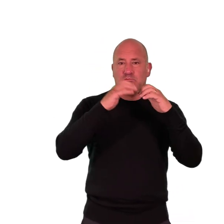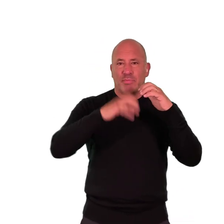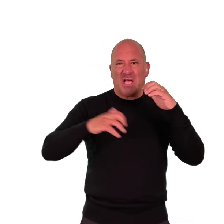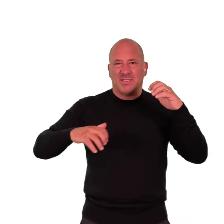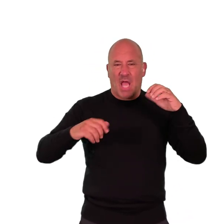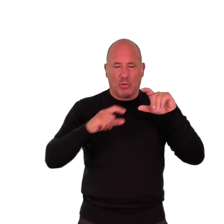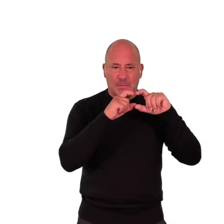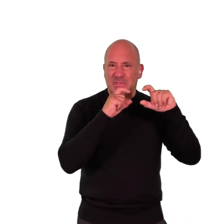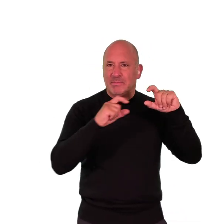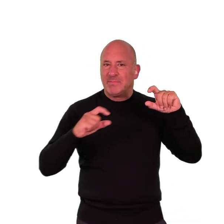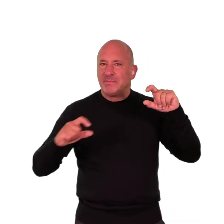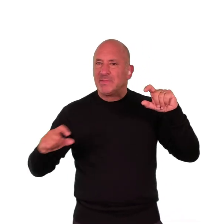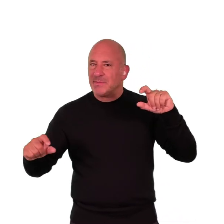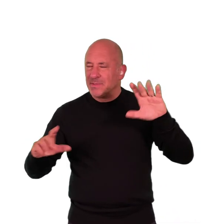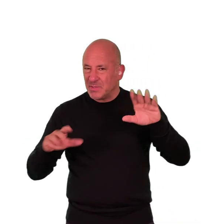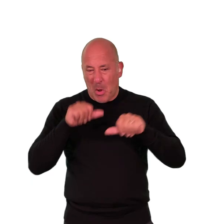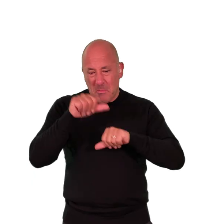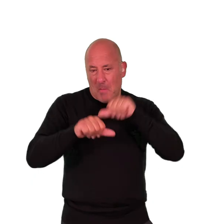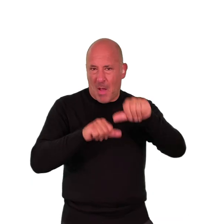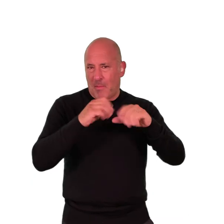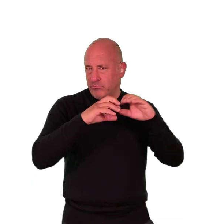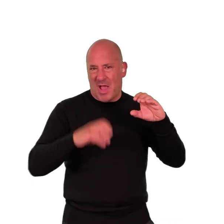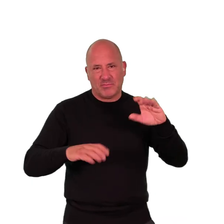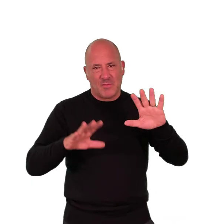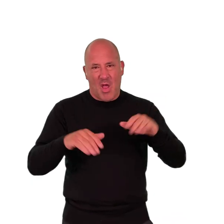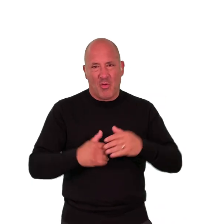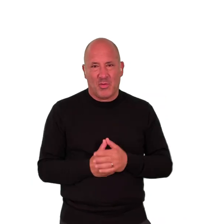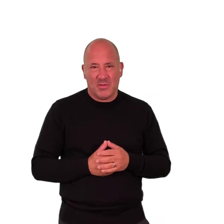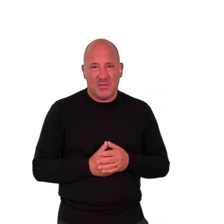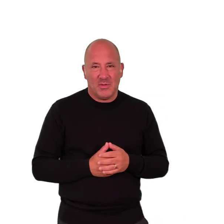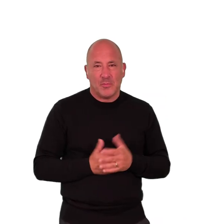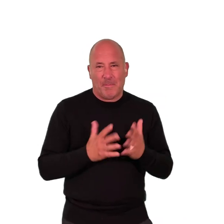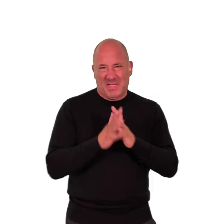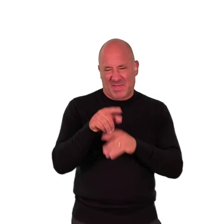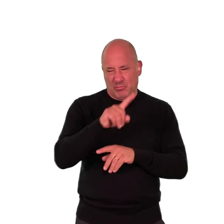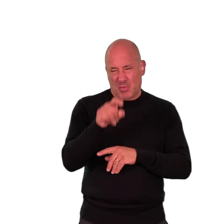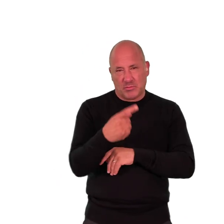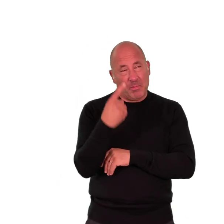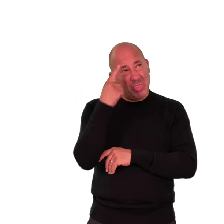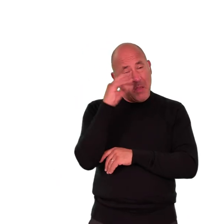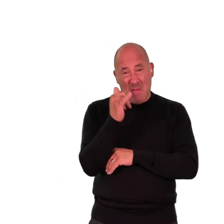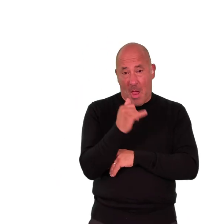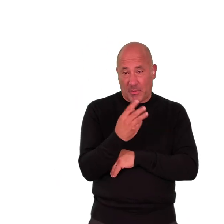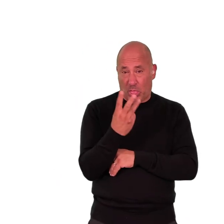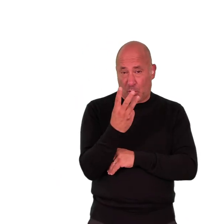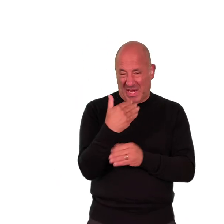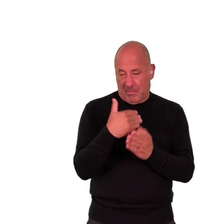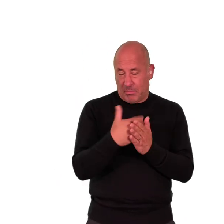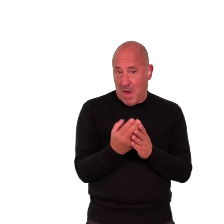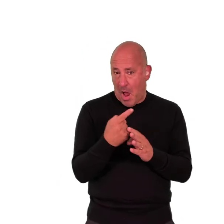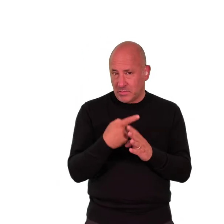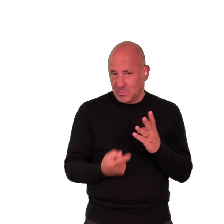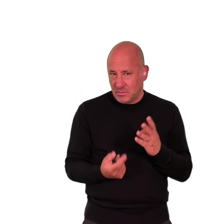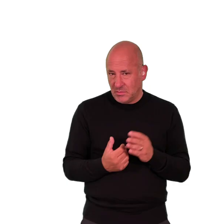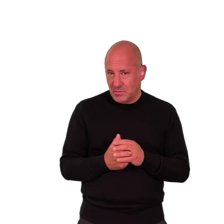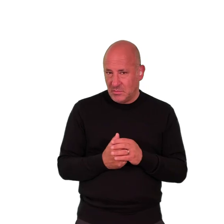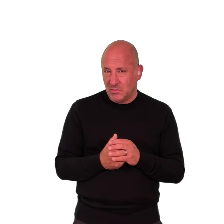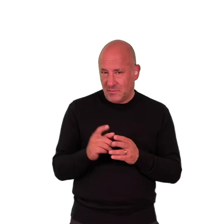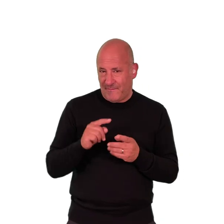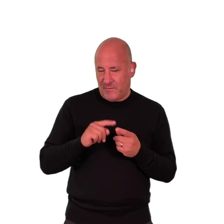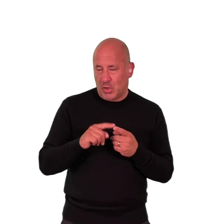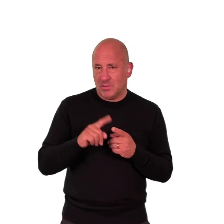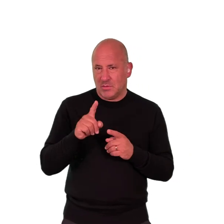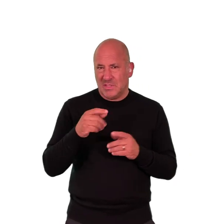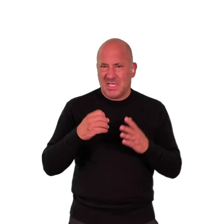or steps. So, you might want to think about the question in 3 parts.